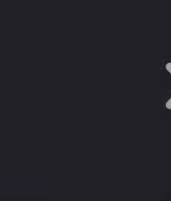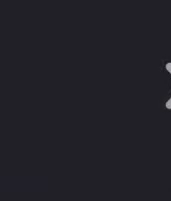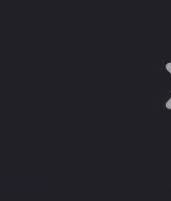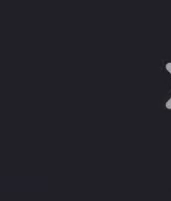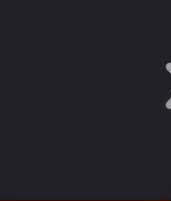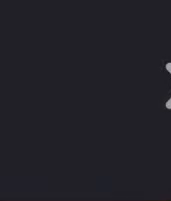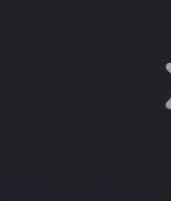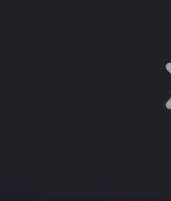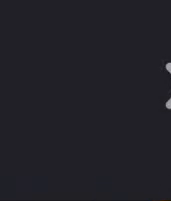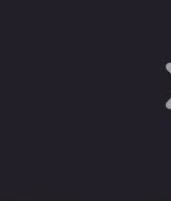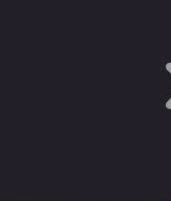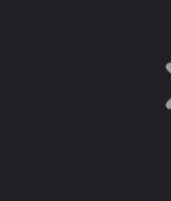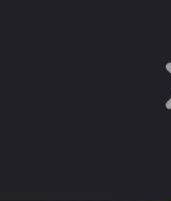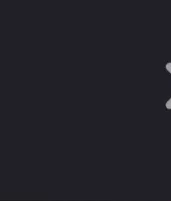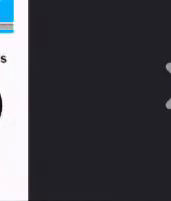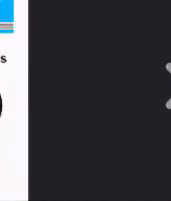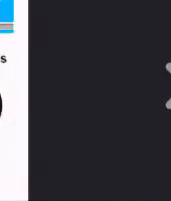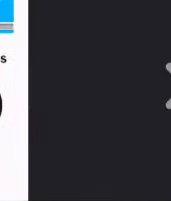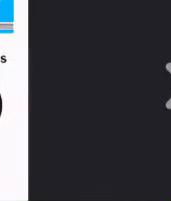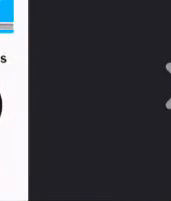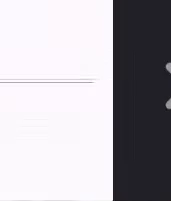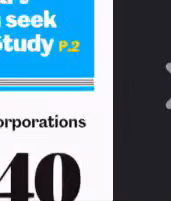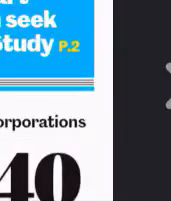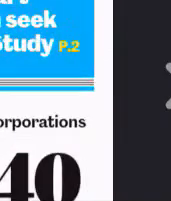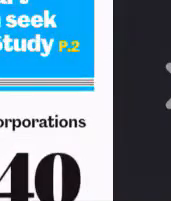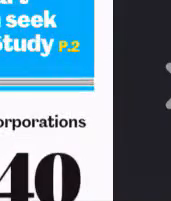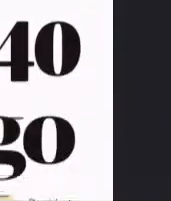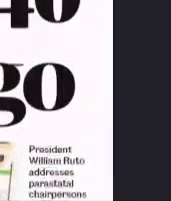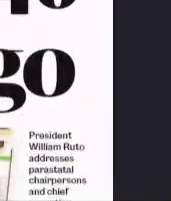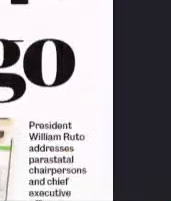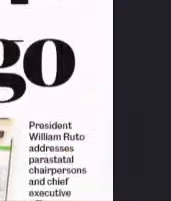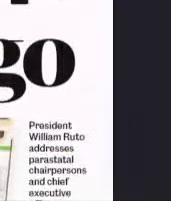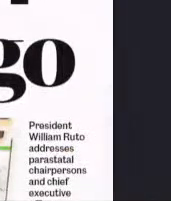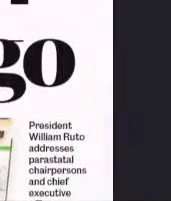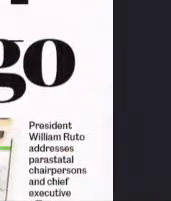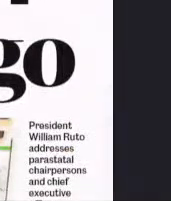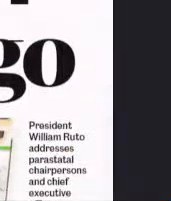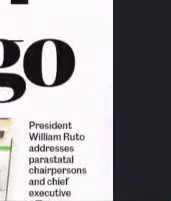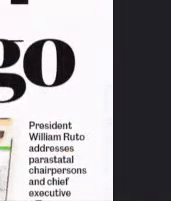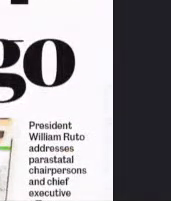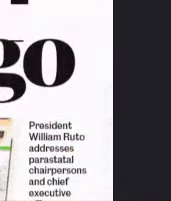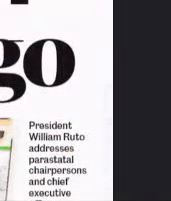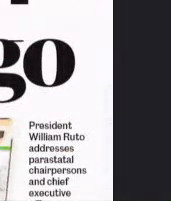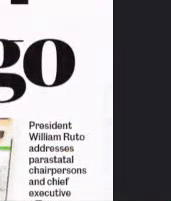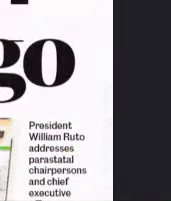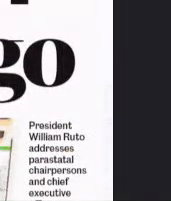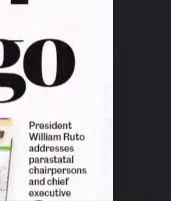Nation. Something again, we have job losses as